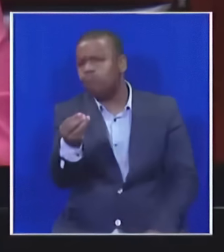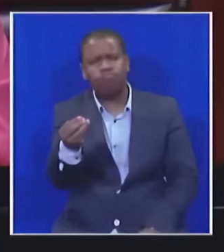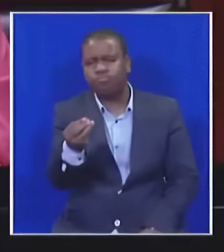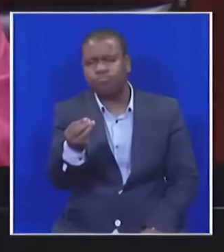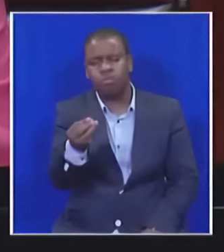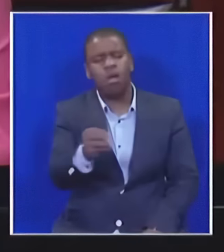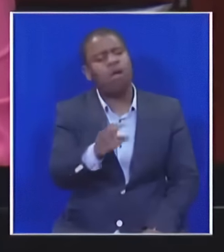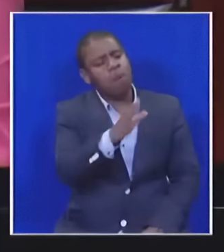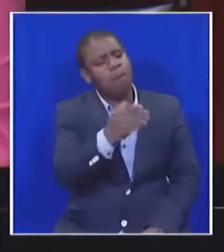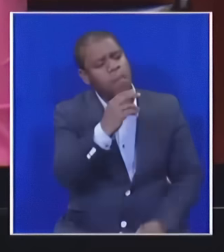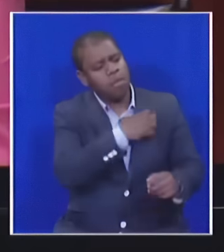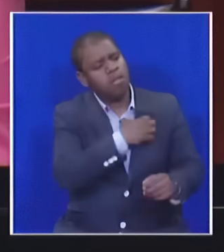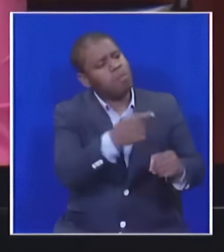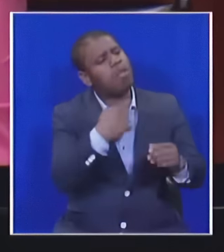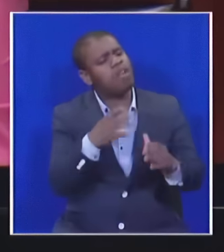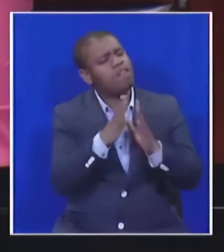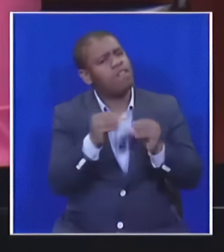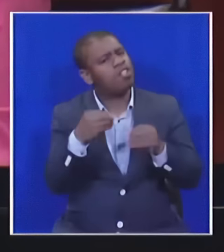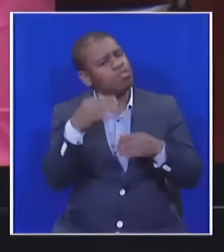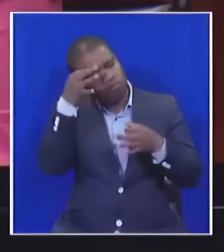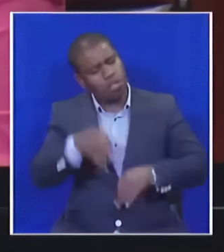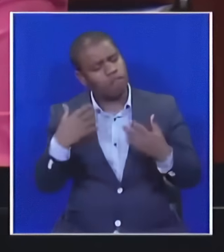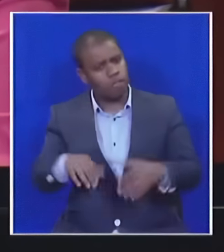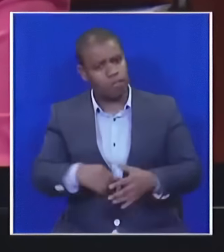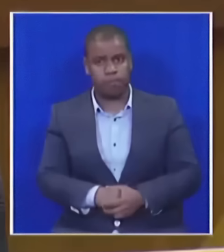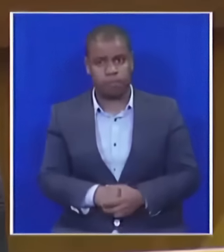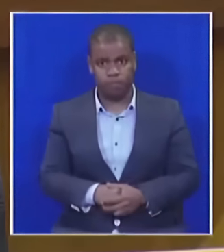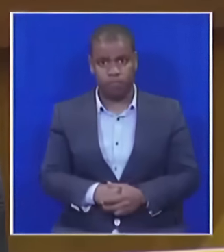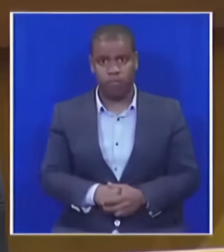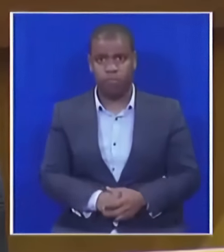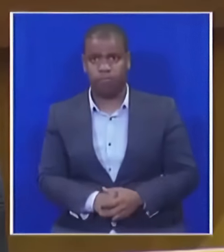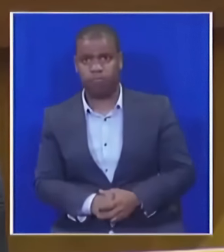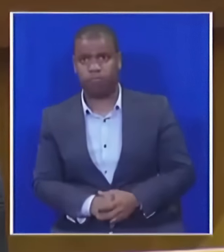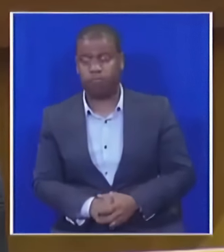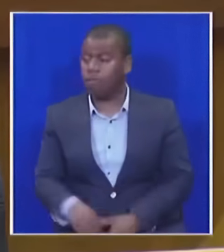much. Continue, Honorable Malema. Dudu Myeni Zuma